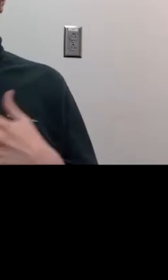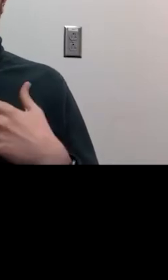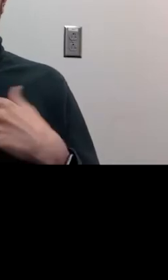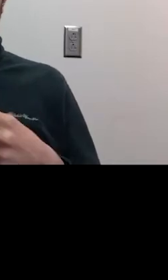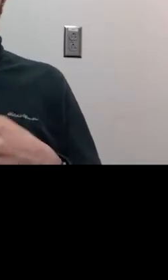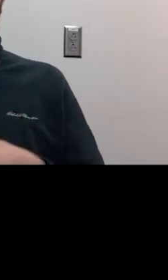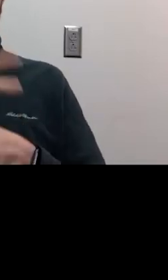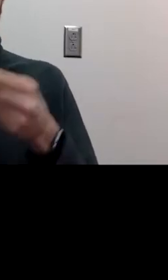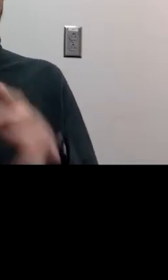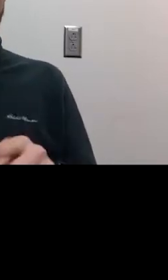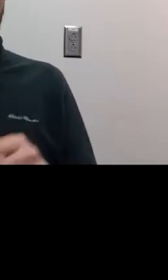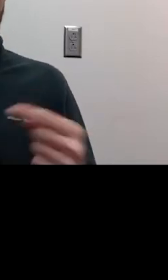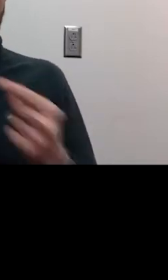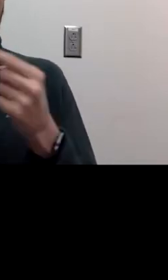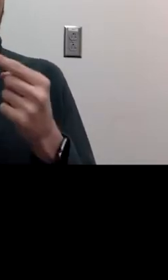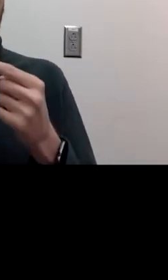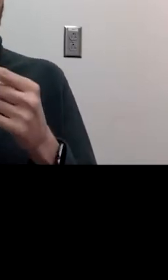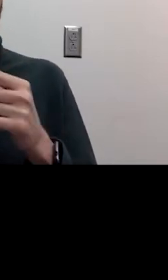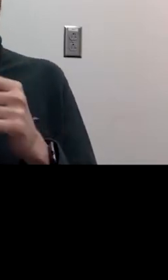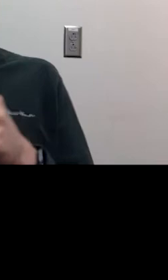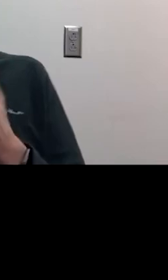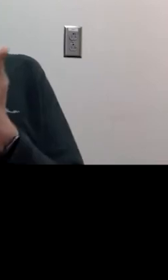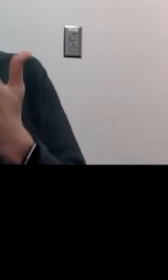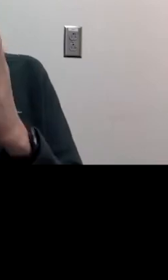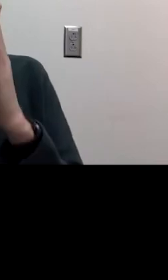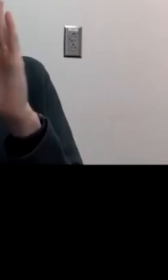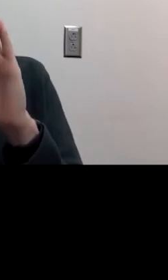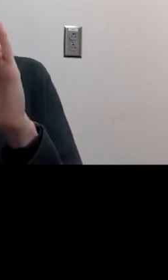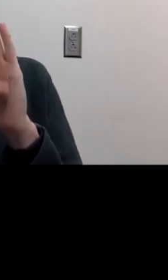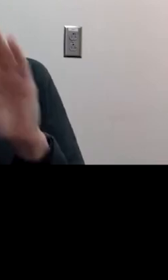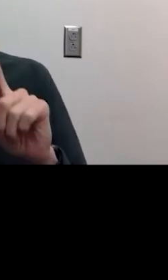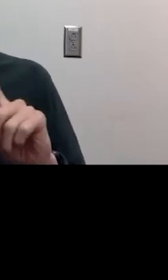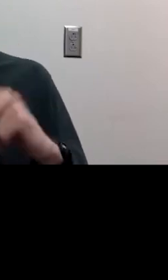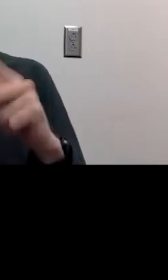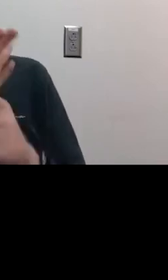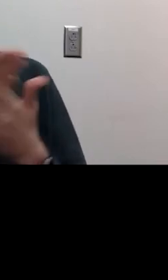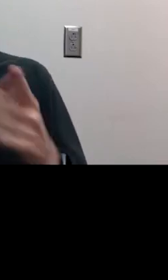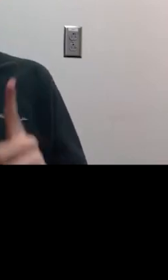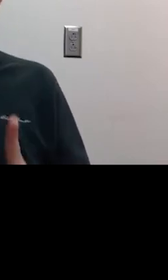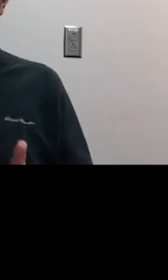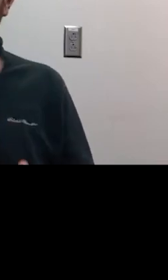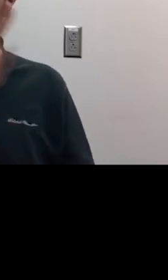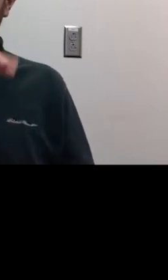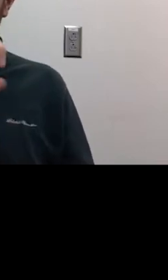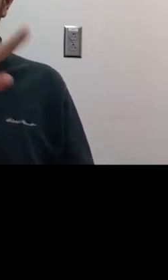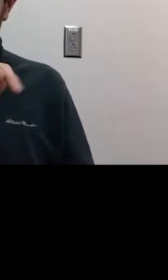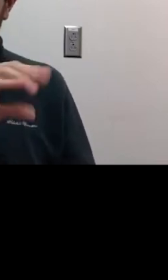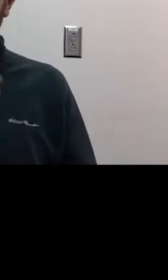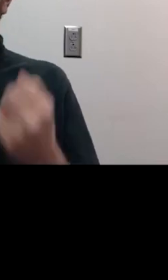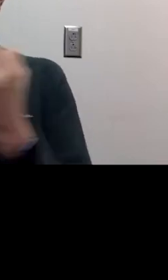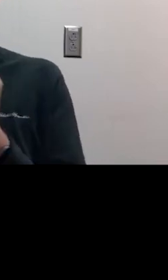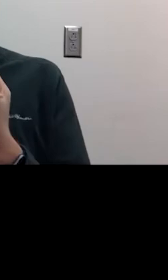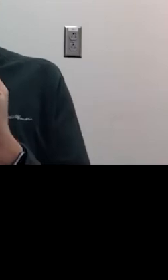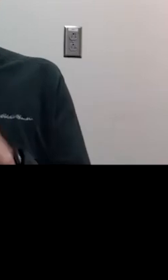on Linda's recommendations, but those are the kinds of things on the alignment and and advocacy side that they have really